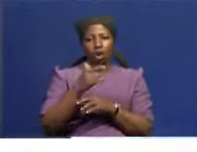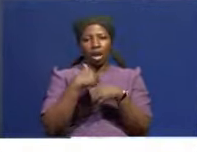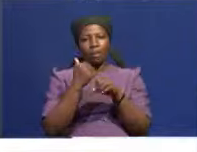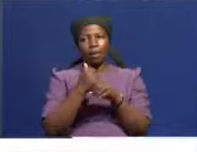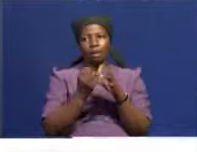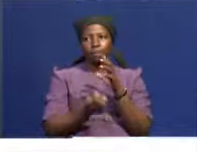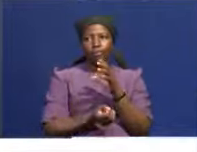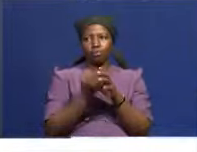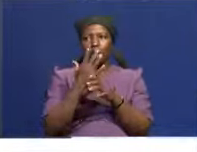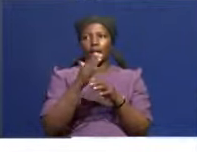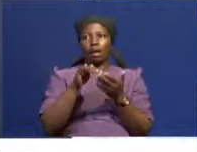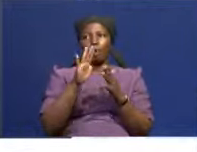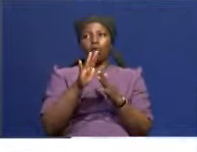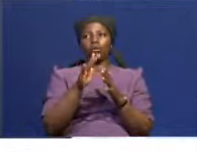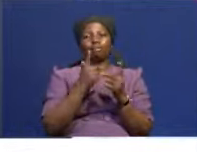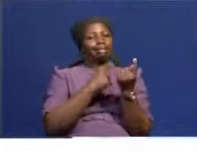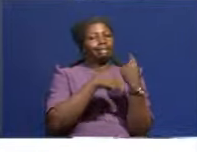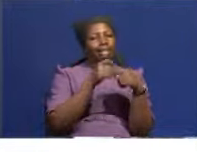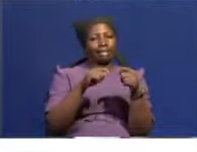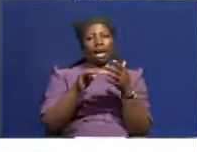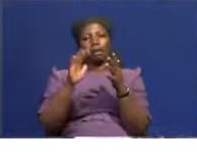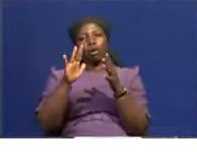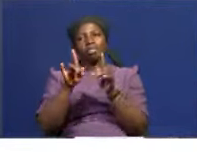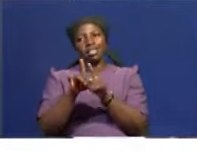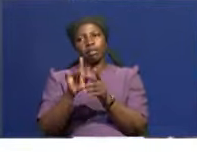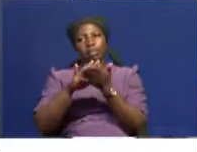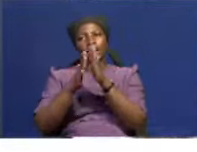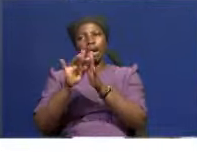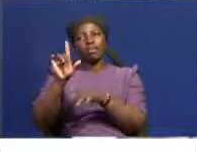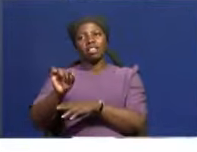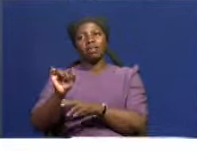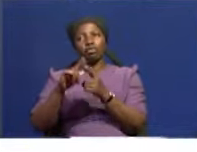to the, not just reducing the price, but also making them affordable to even export.